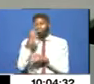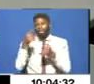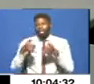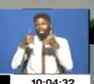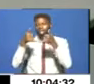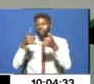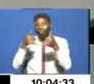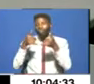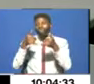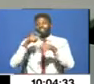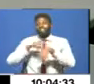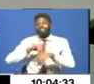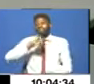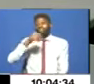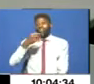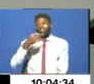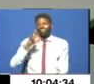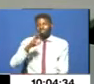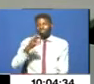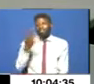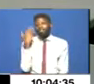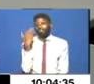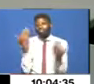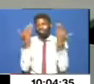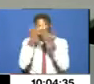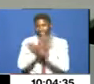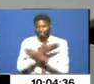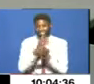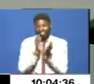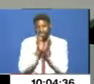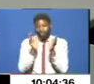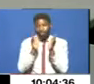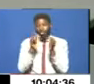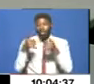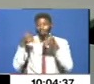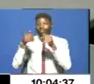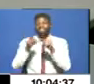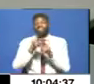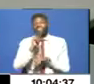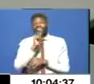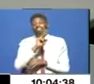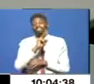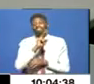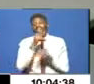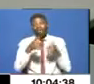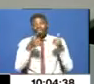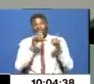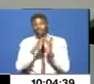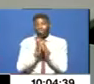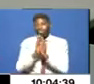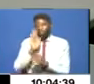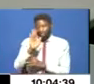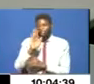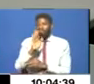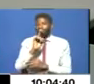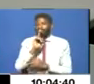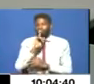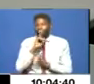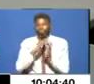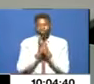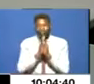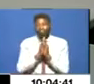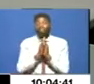Human Rights Awards last night. The overall award and the TV award for her story, The Silent Pandemic. And that's all